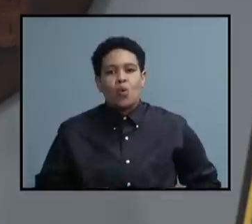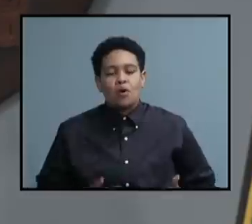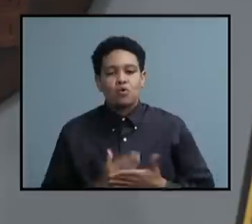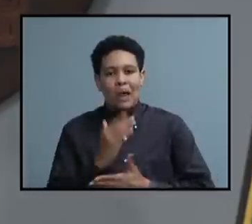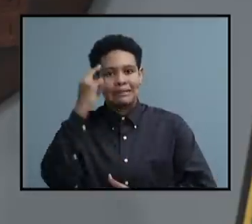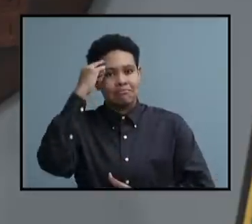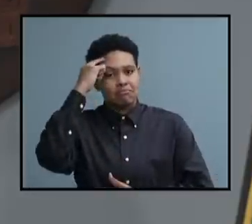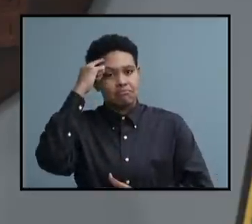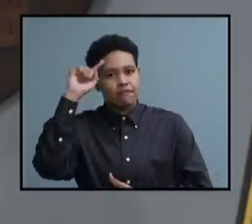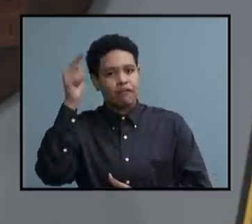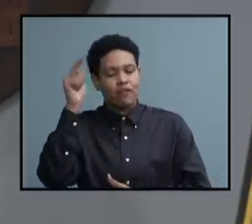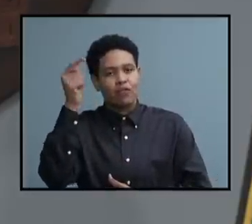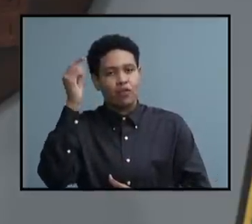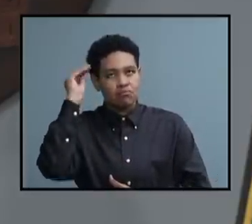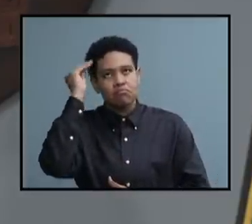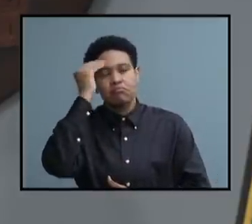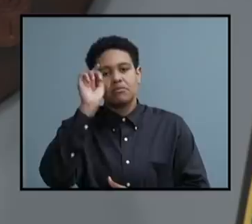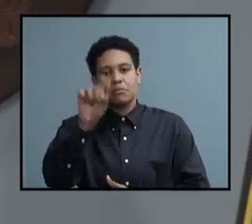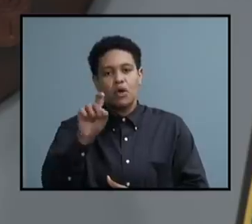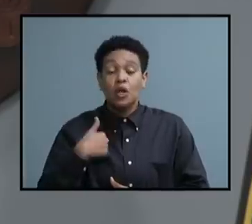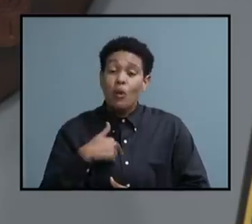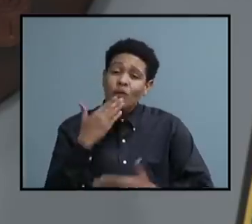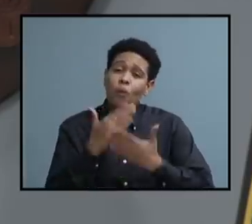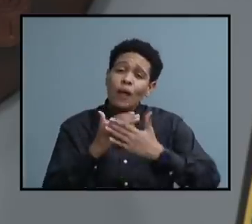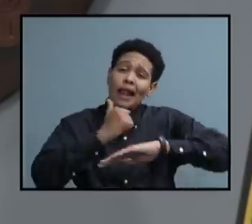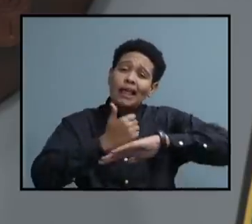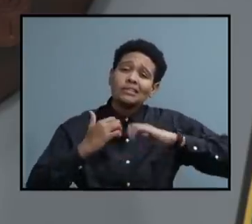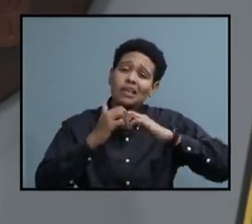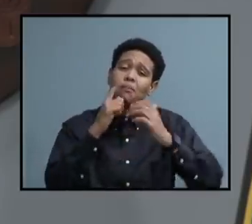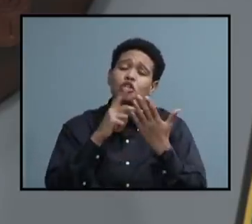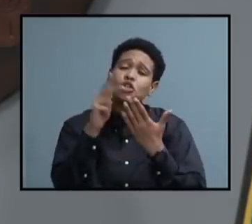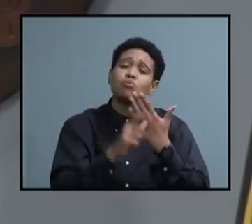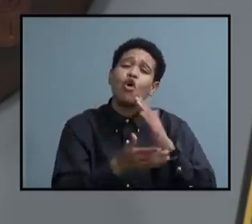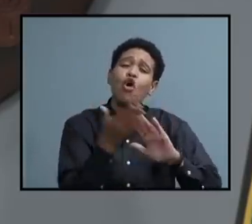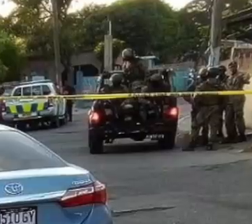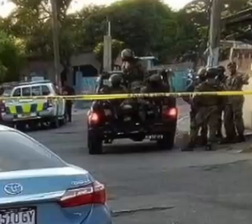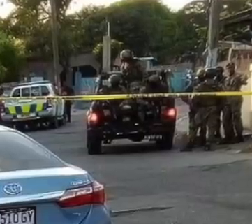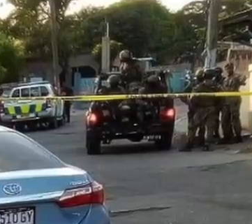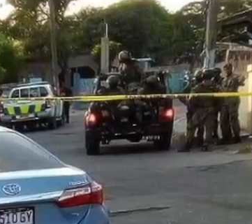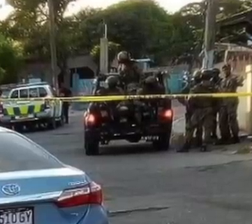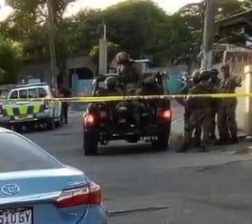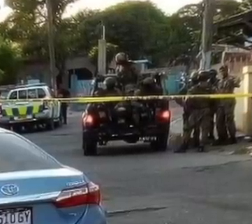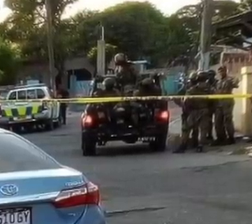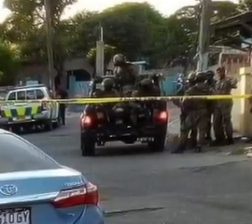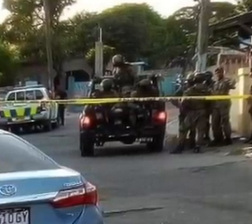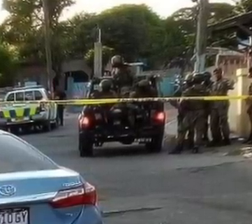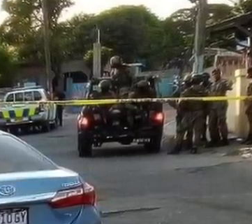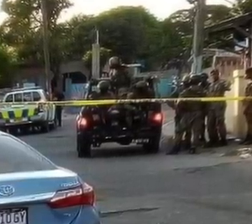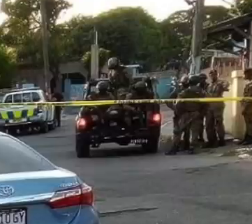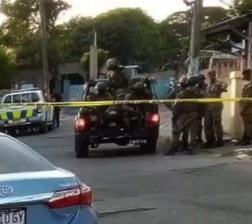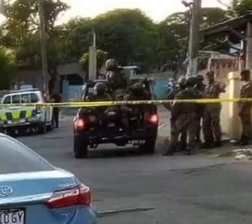And we have a very well-established program of training, education, and